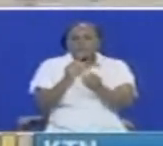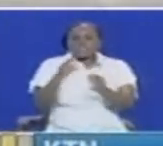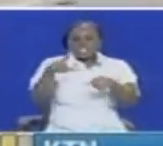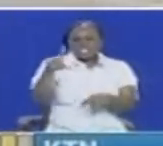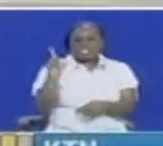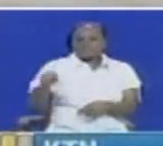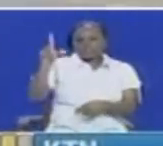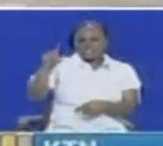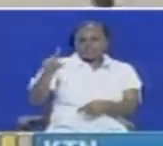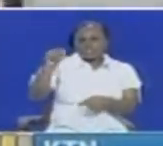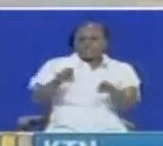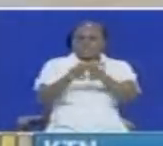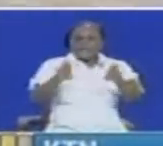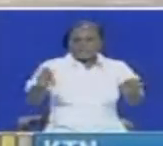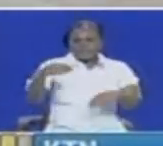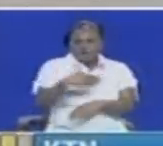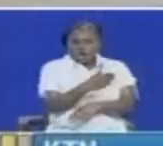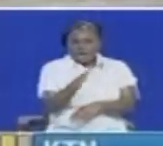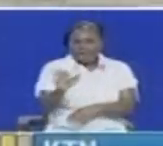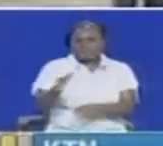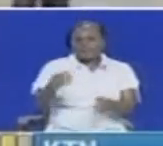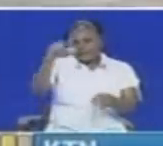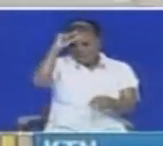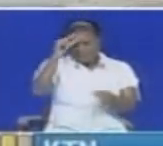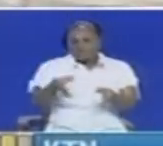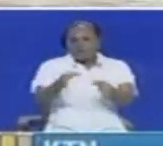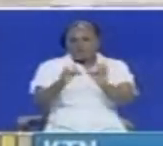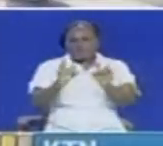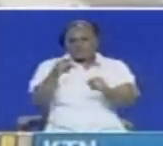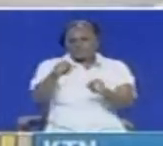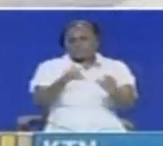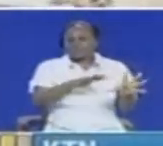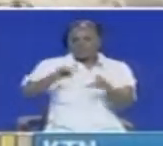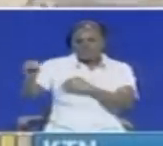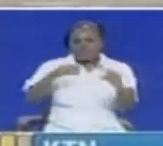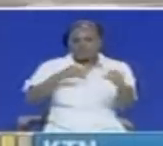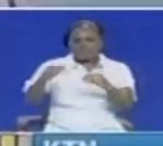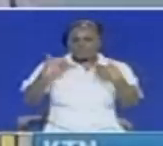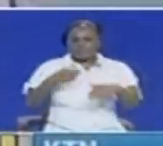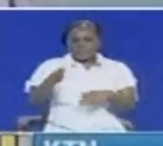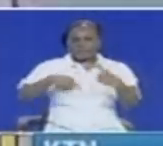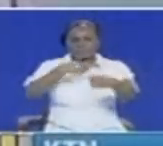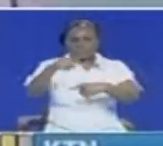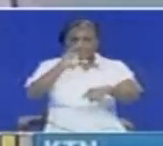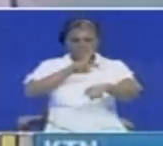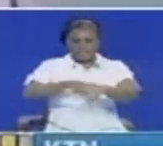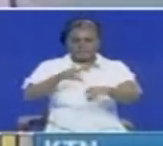in opaque deals with corrupt government officials, displacing local communities in the process.